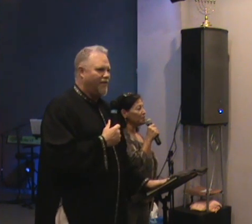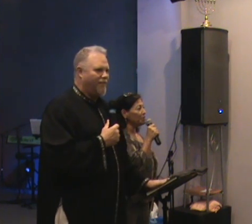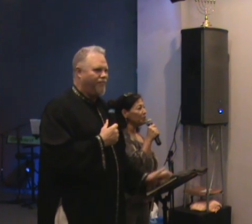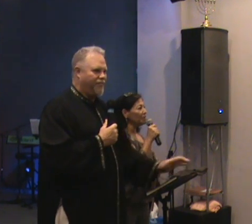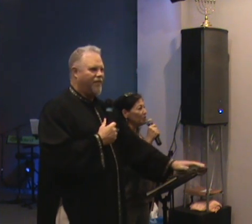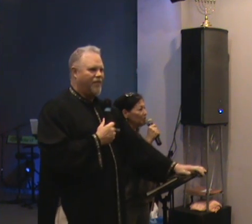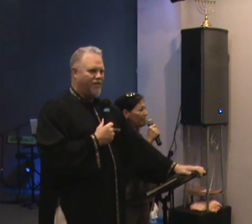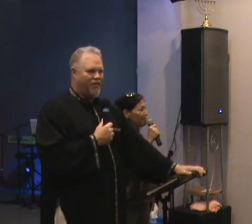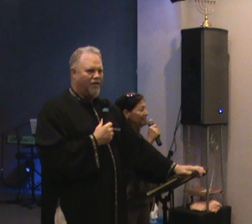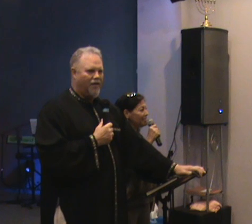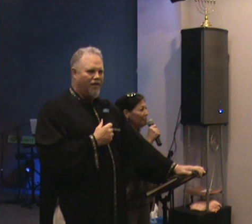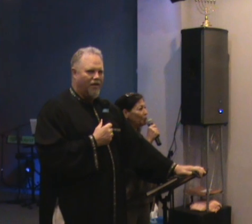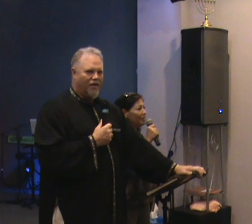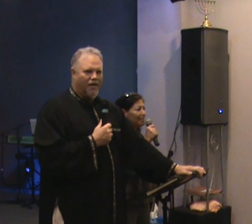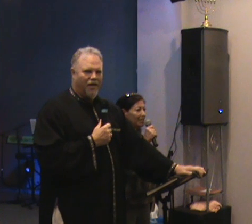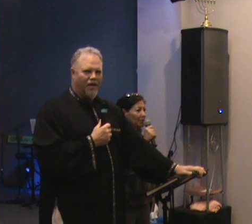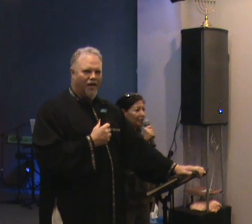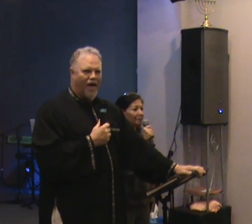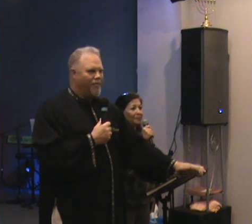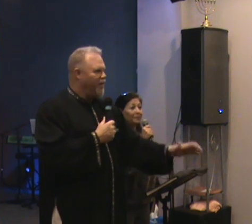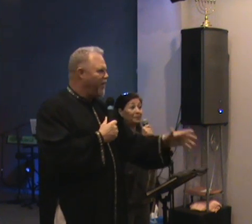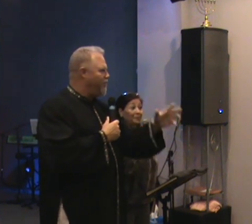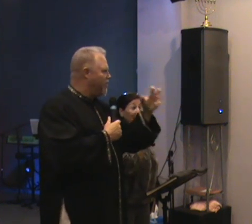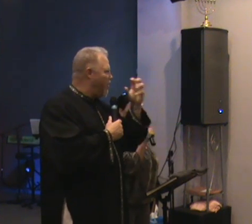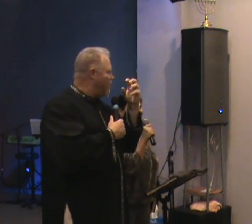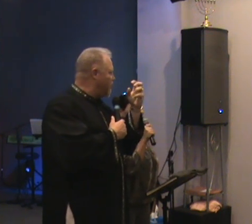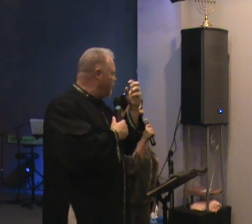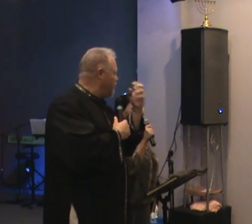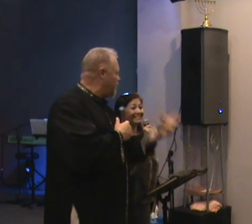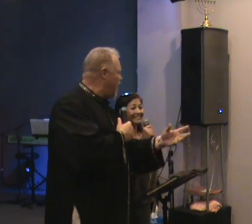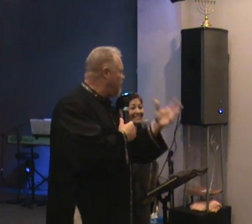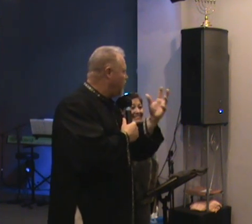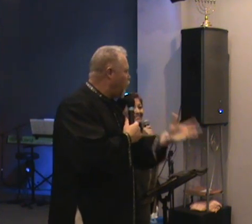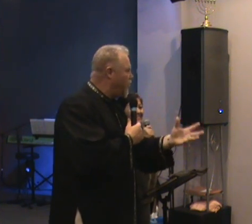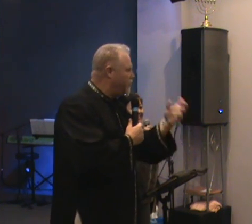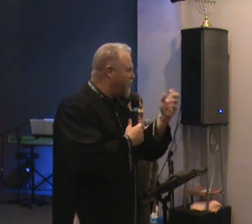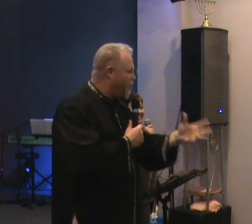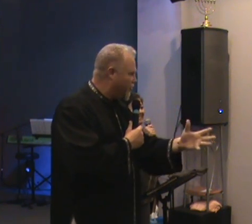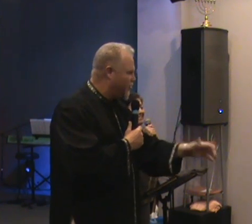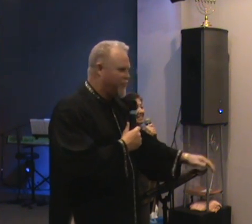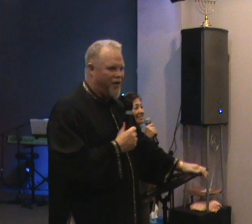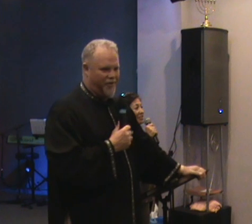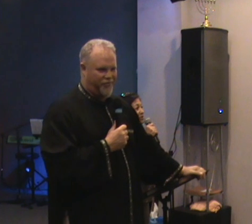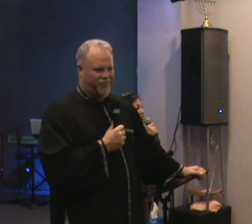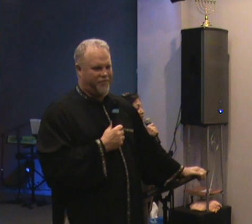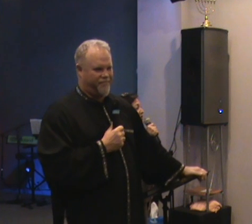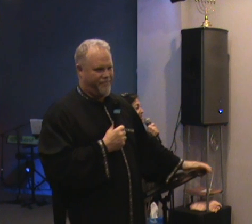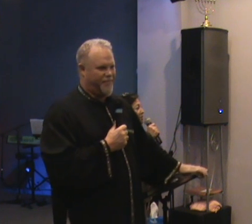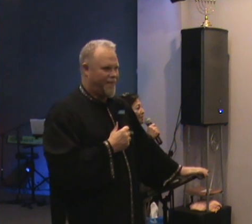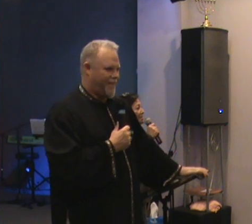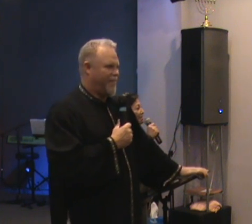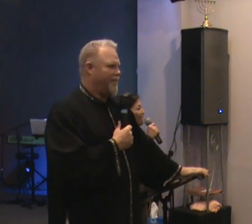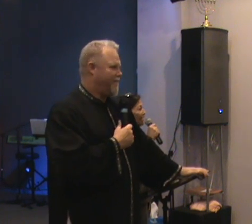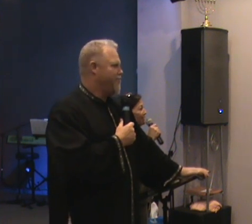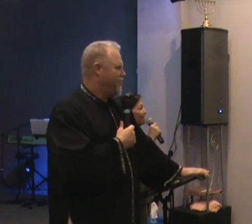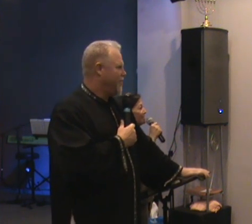el Espíritu de Dios realmente se va a mover aquí hoy. I believe that God is going to do signs and wonders and miracles among us. Yo siento que Dios